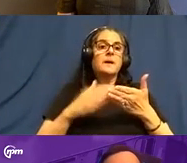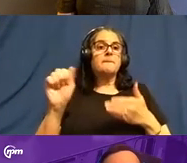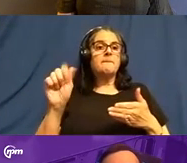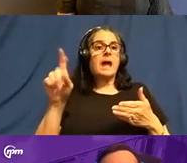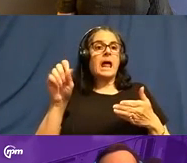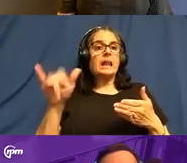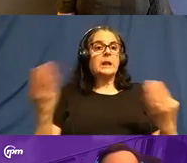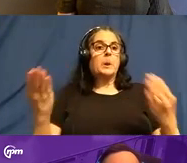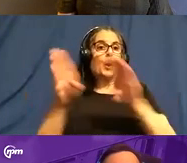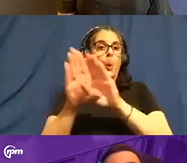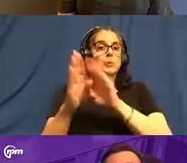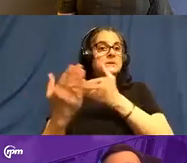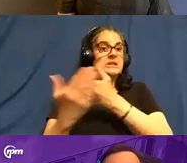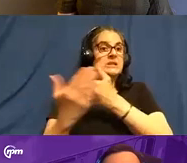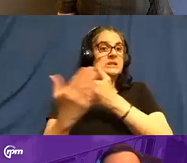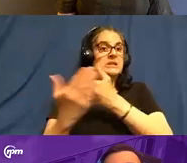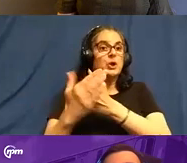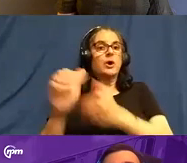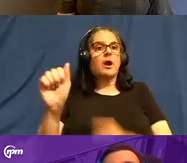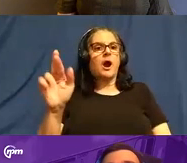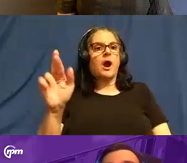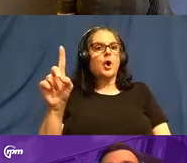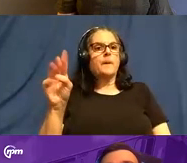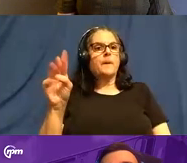area. We can move to the next slide.